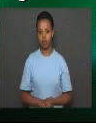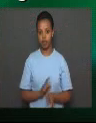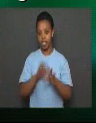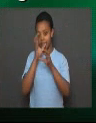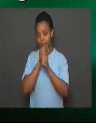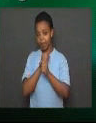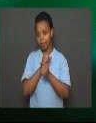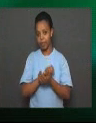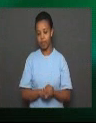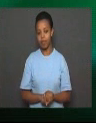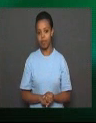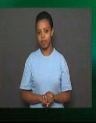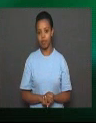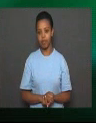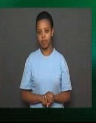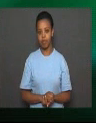Time's up.